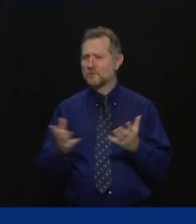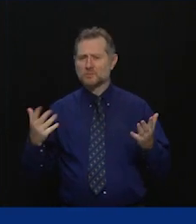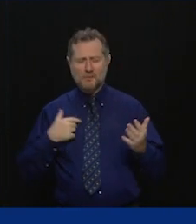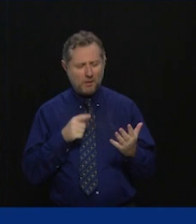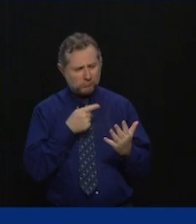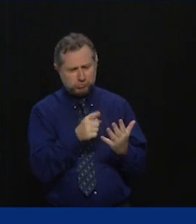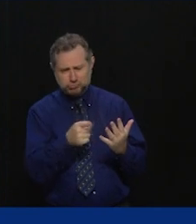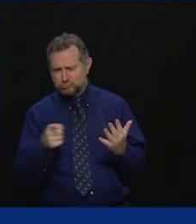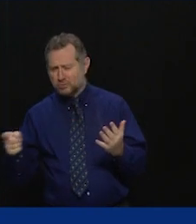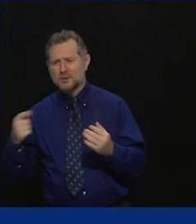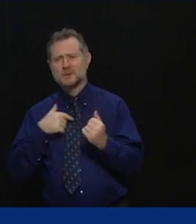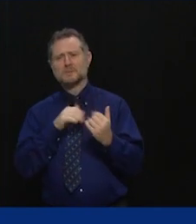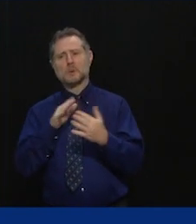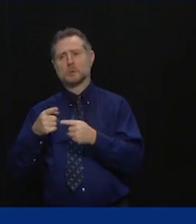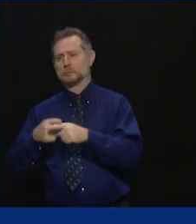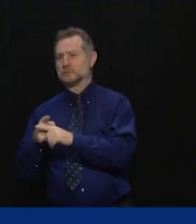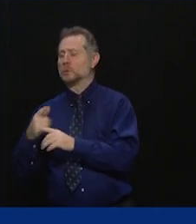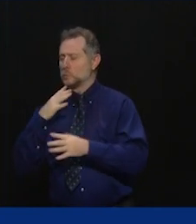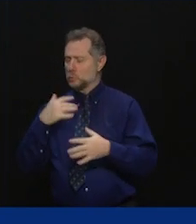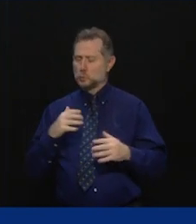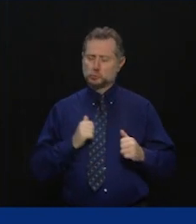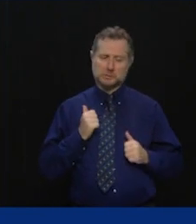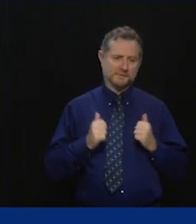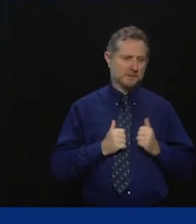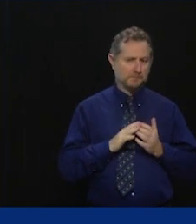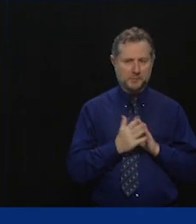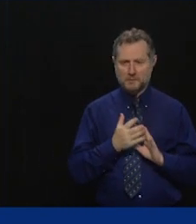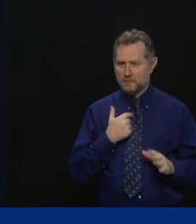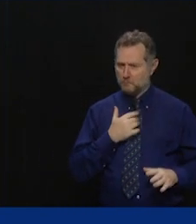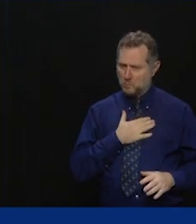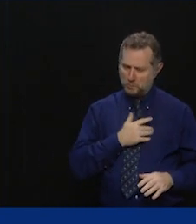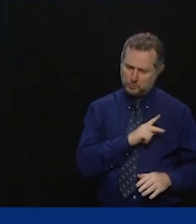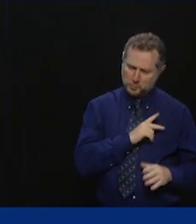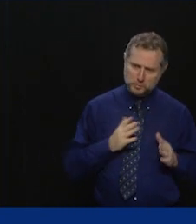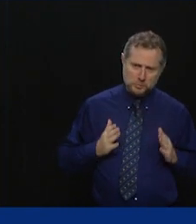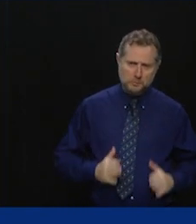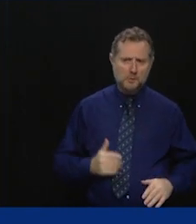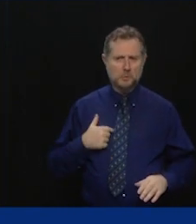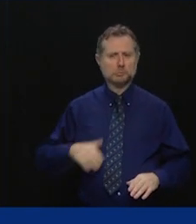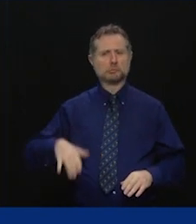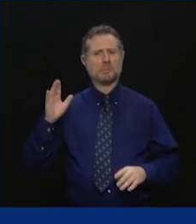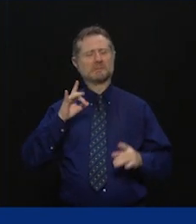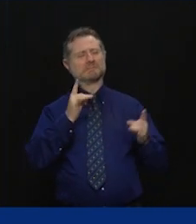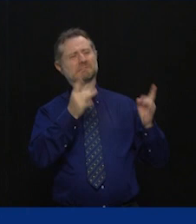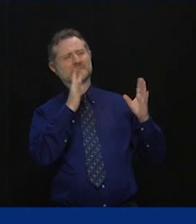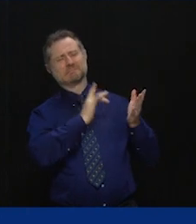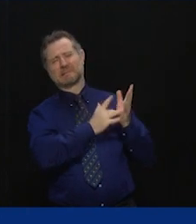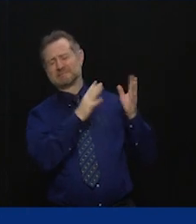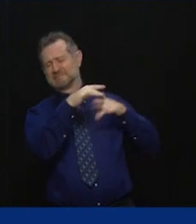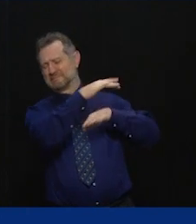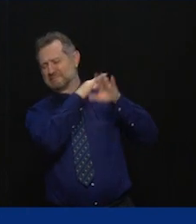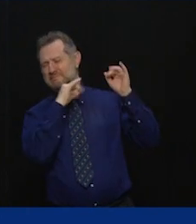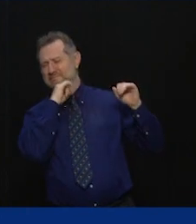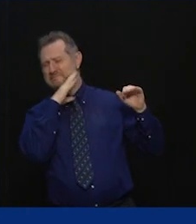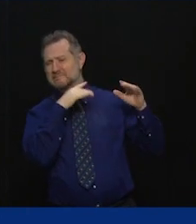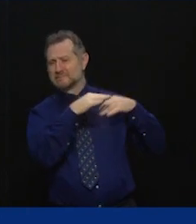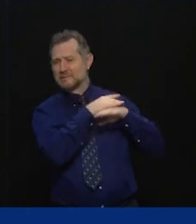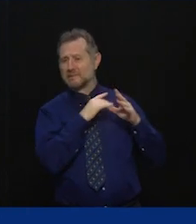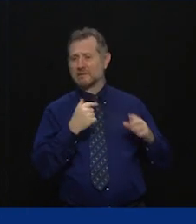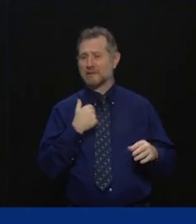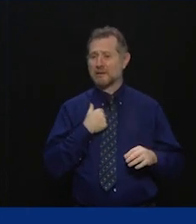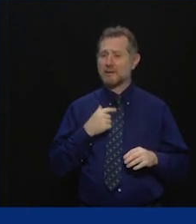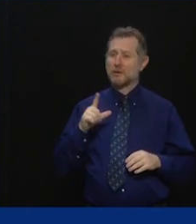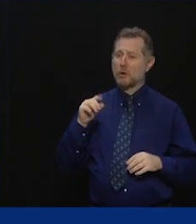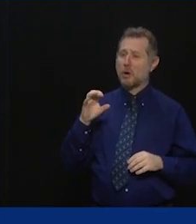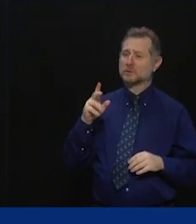to me as someone who grew up in a toxic wasteland known as Lackawanna. And I love the people of Lackawanna, but